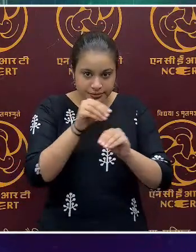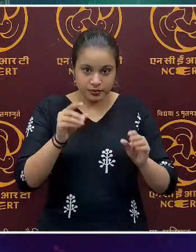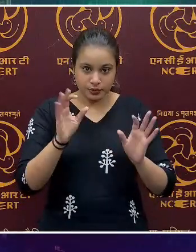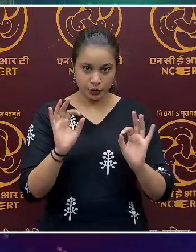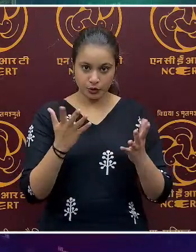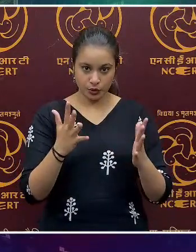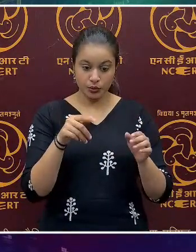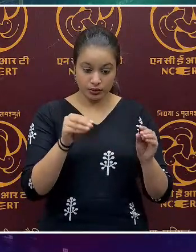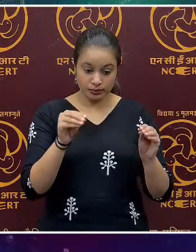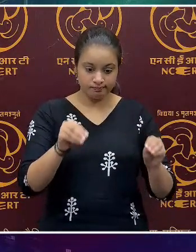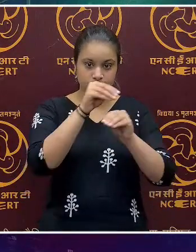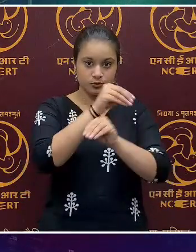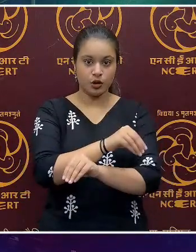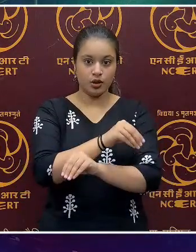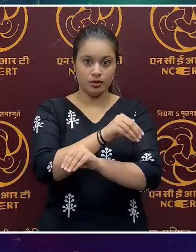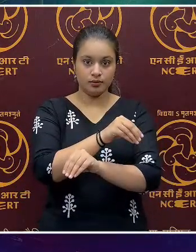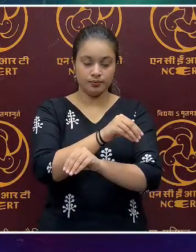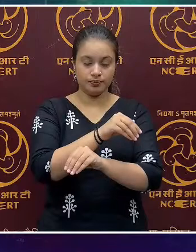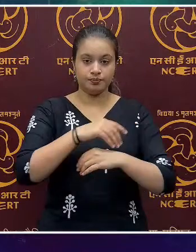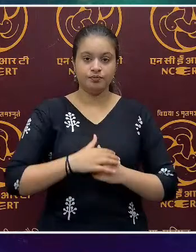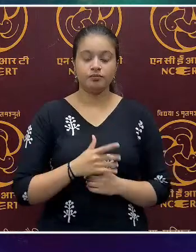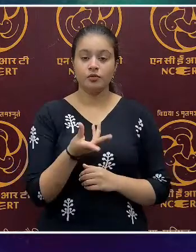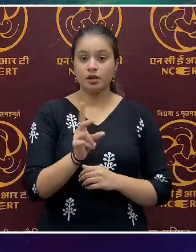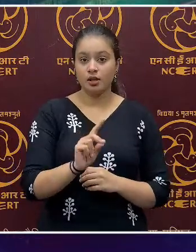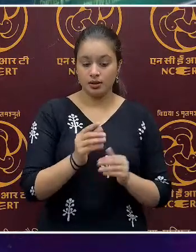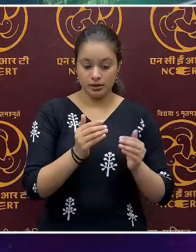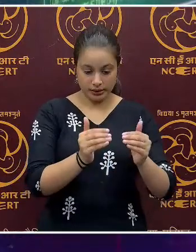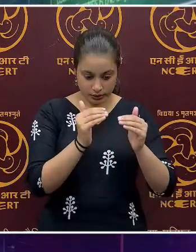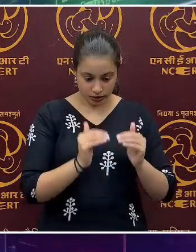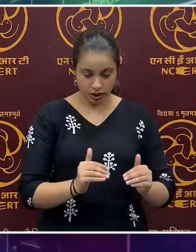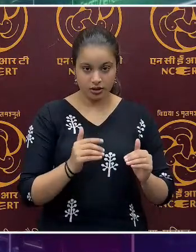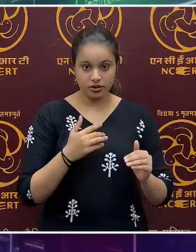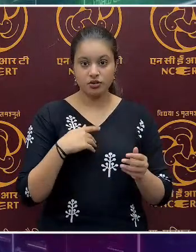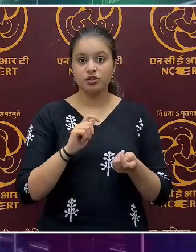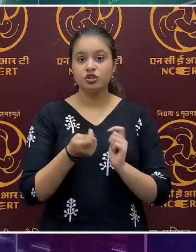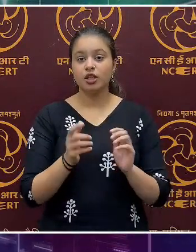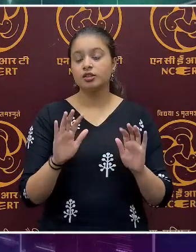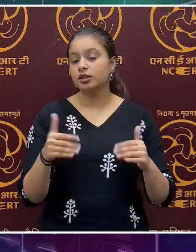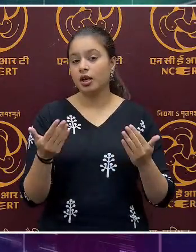it will sort here. So again for the next step, it will sort like this.